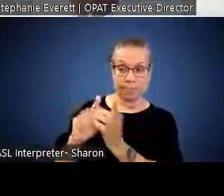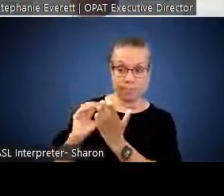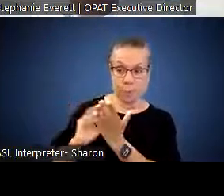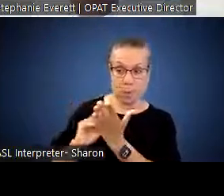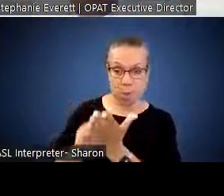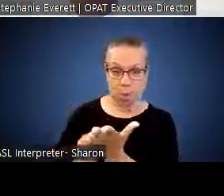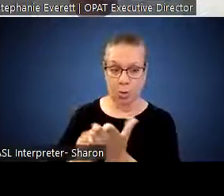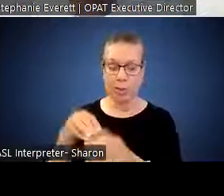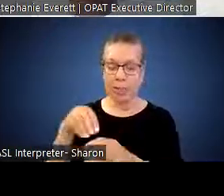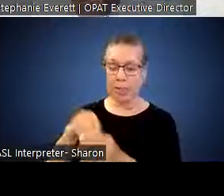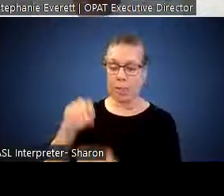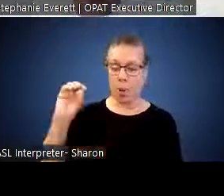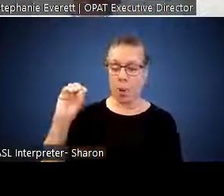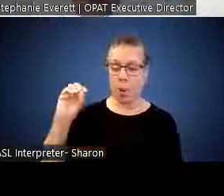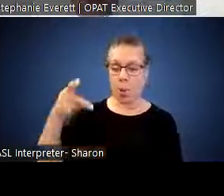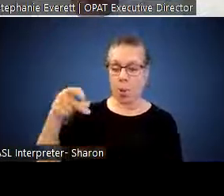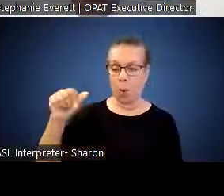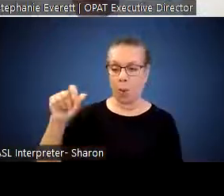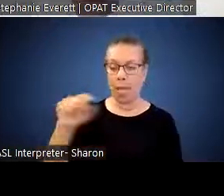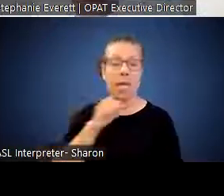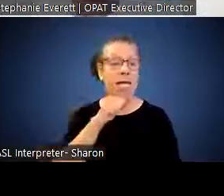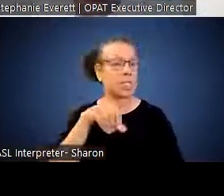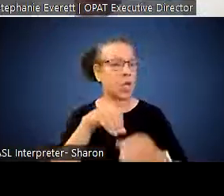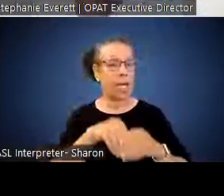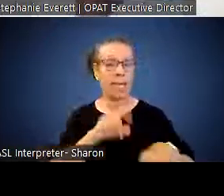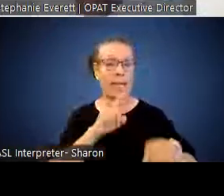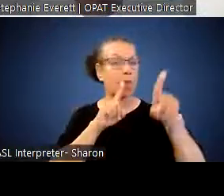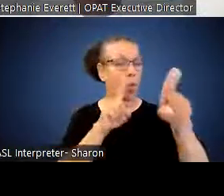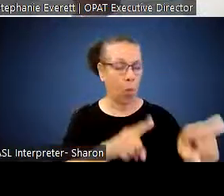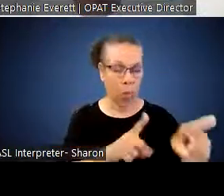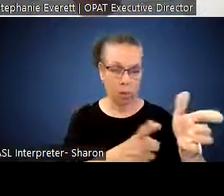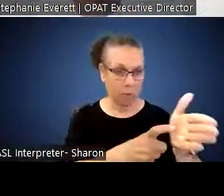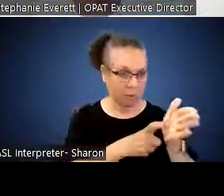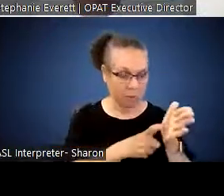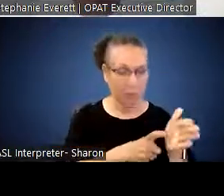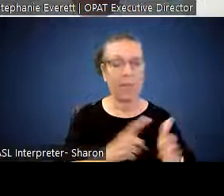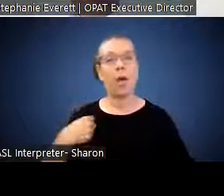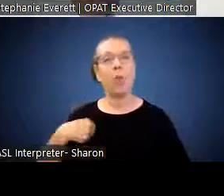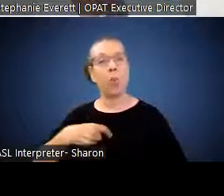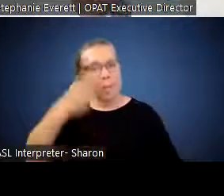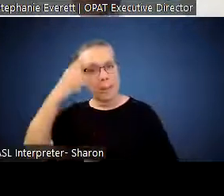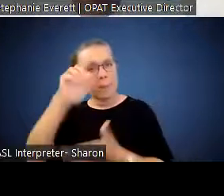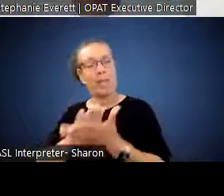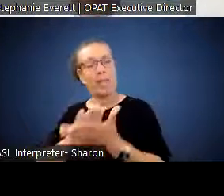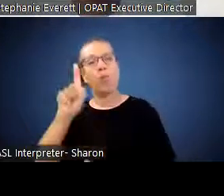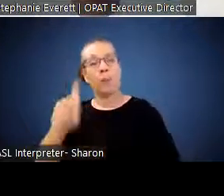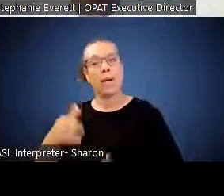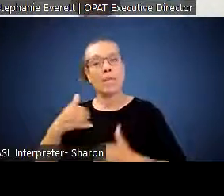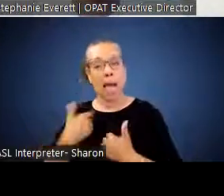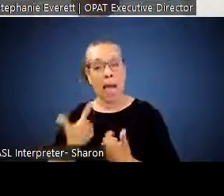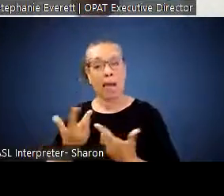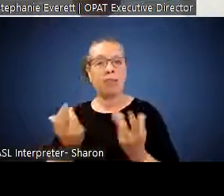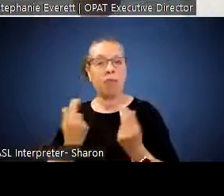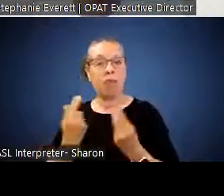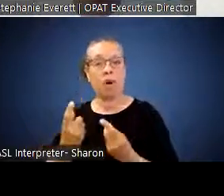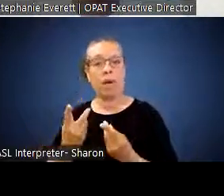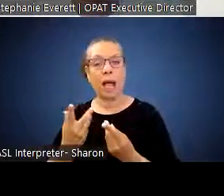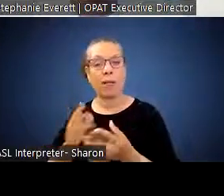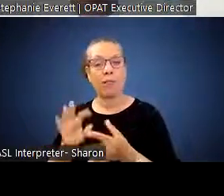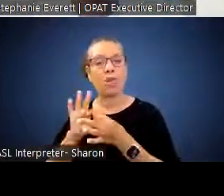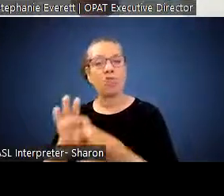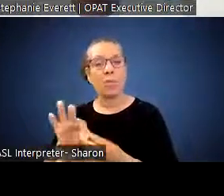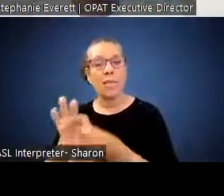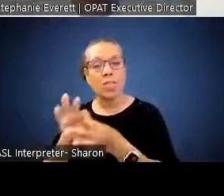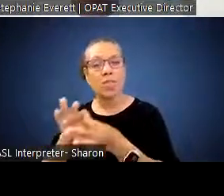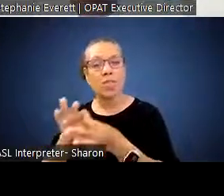OPAT. So this is not something that's in the ordinance. This is not something someone asks us to do. This is something that I believe that we need to do to have a continuous ongoing relationship and conversation